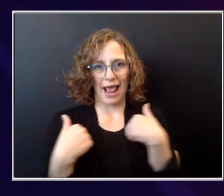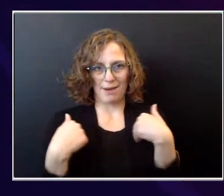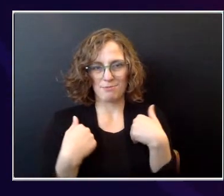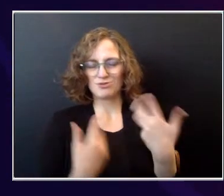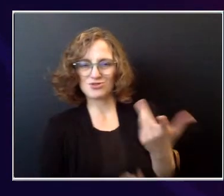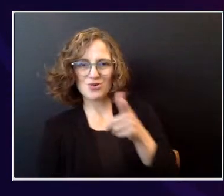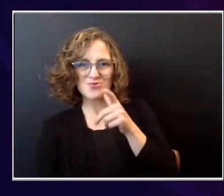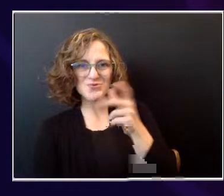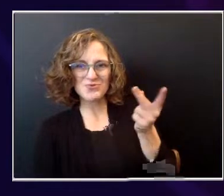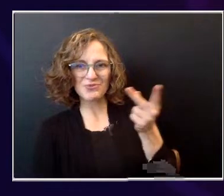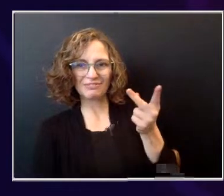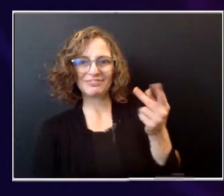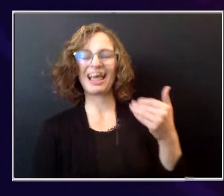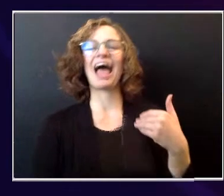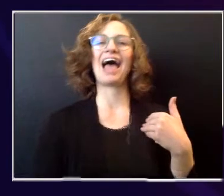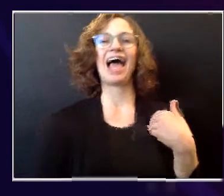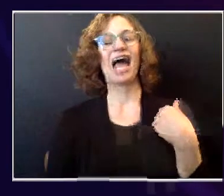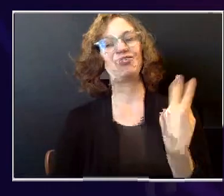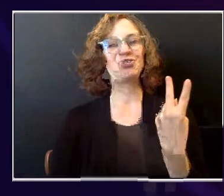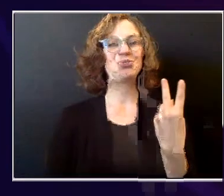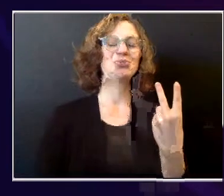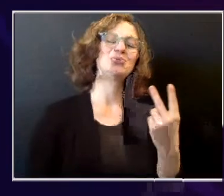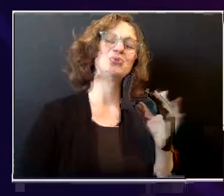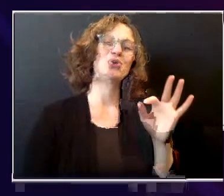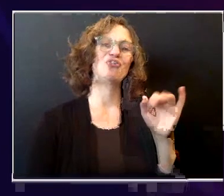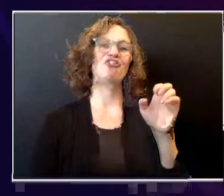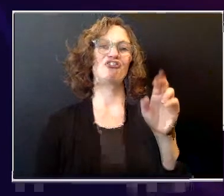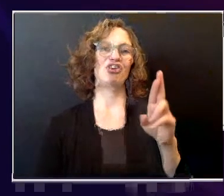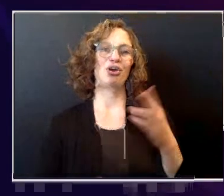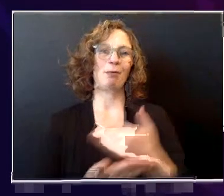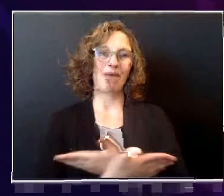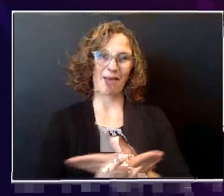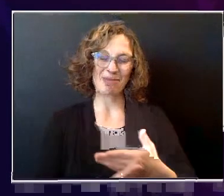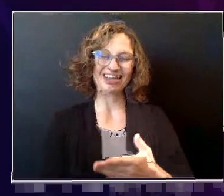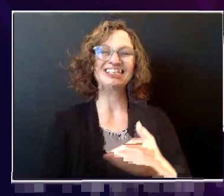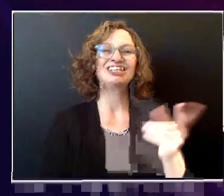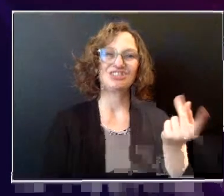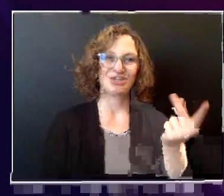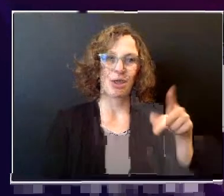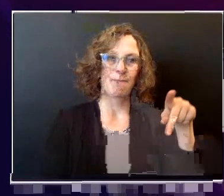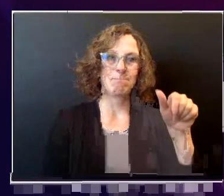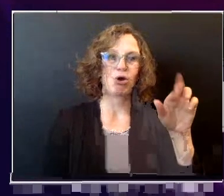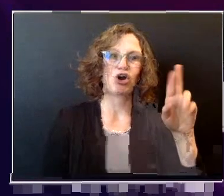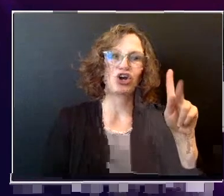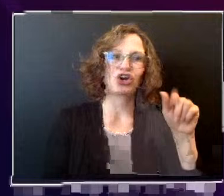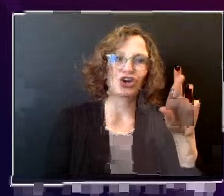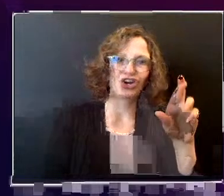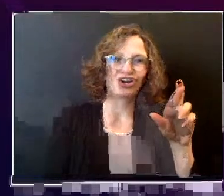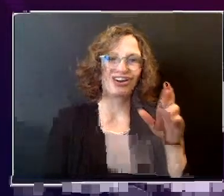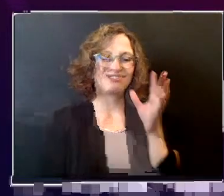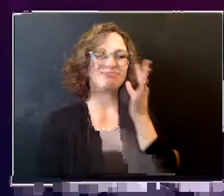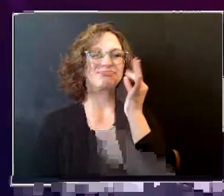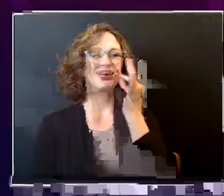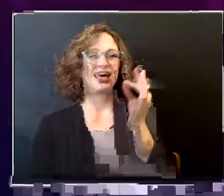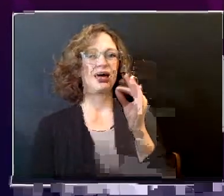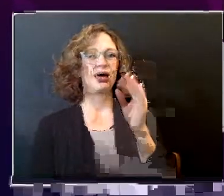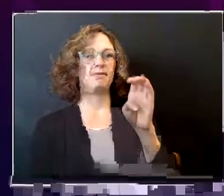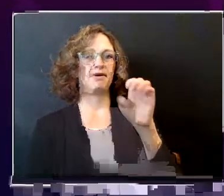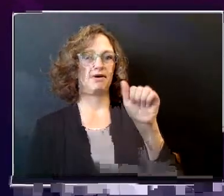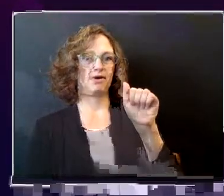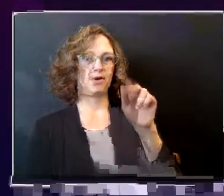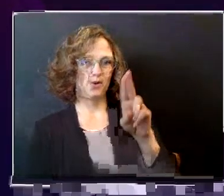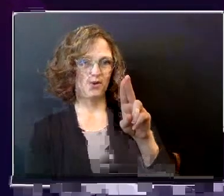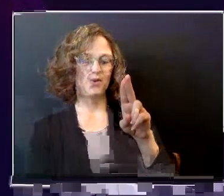fur babies. My dog is Parker, and my cat is Bo. And my daughter's grown, so these